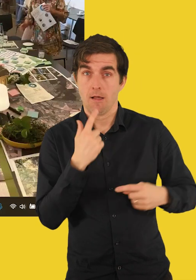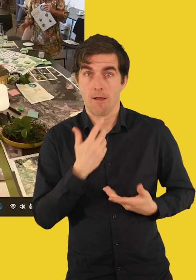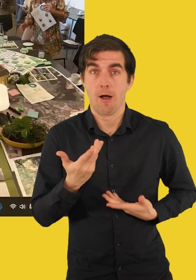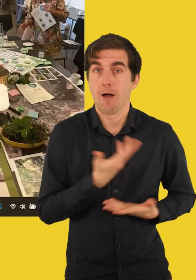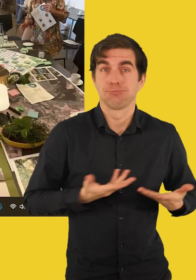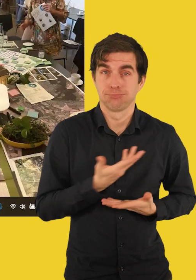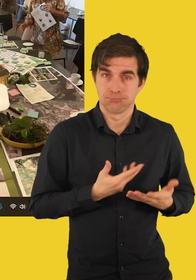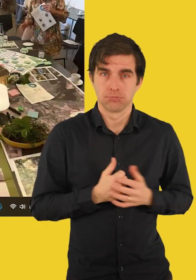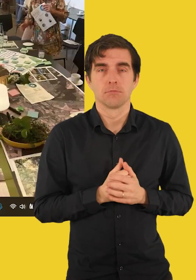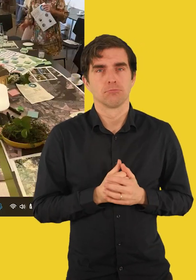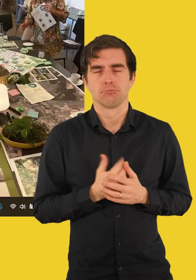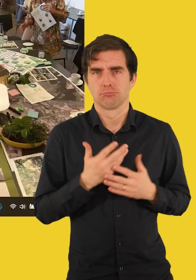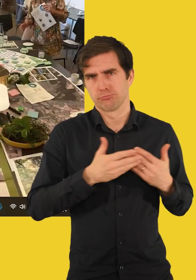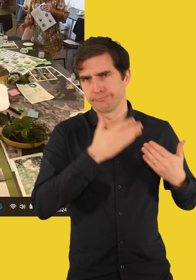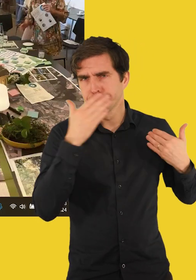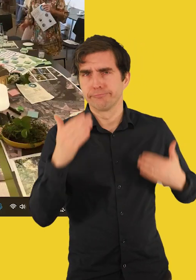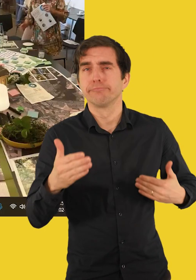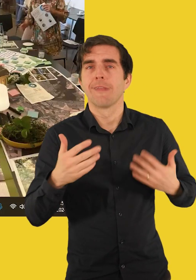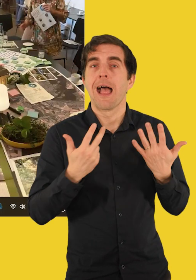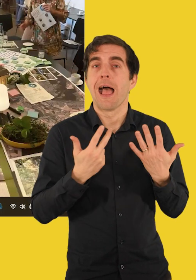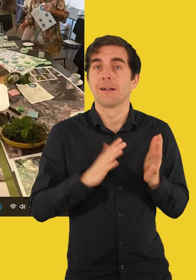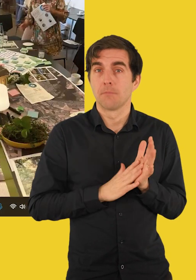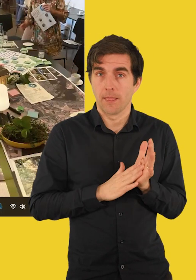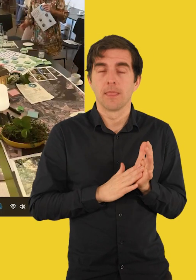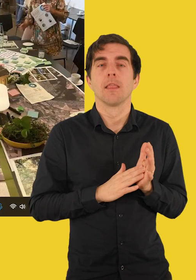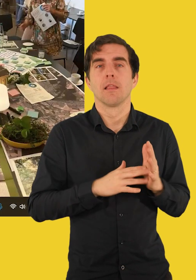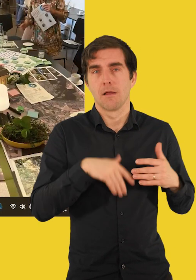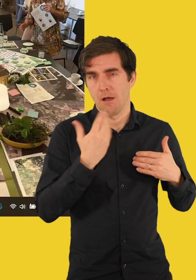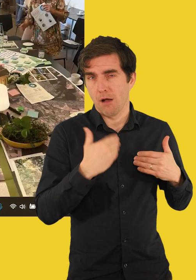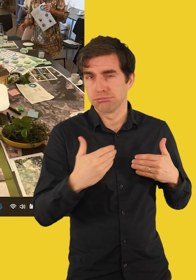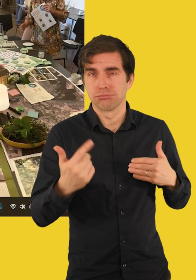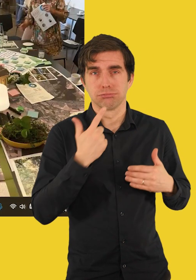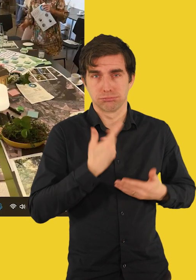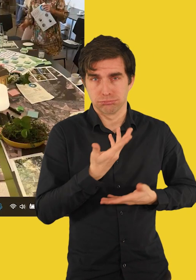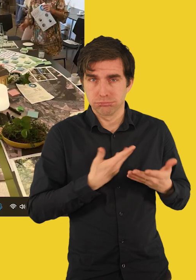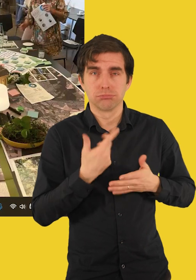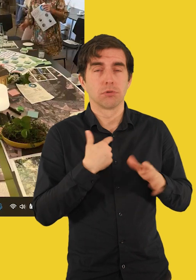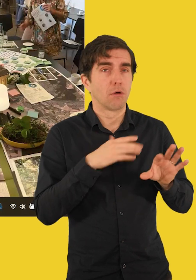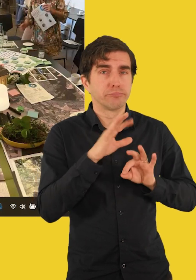participation forum, which span over the course of 8 months.